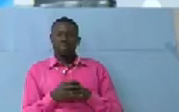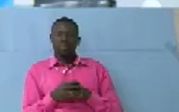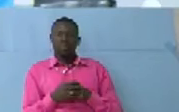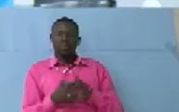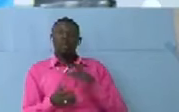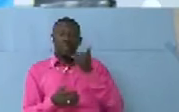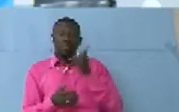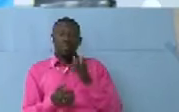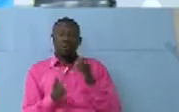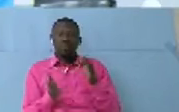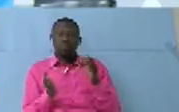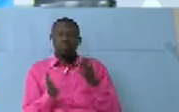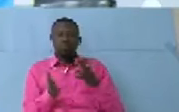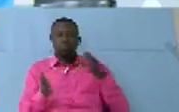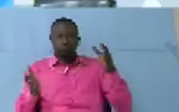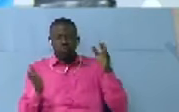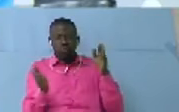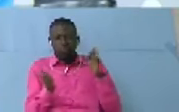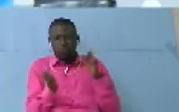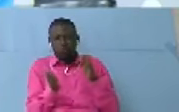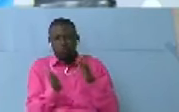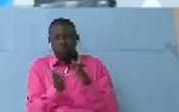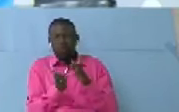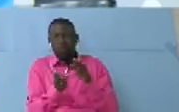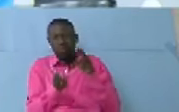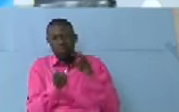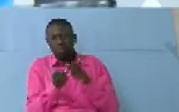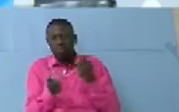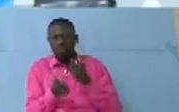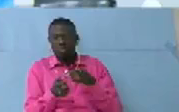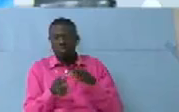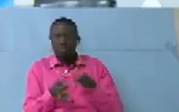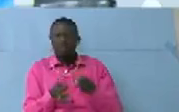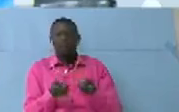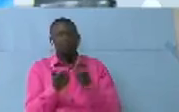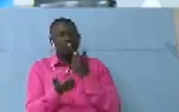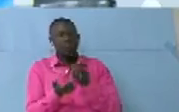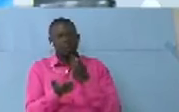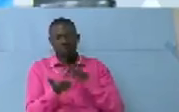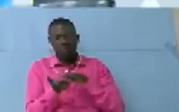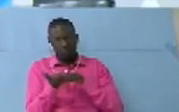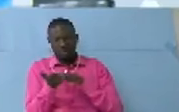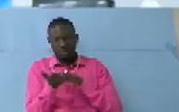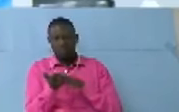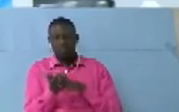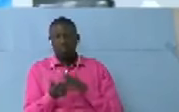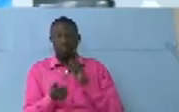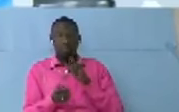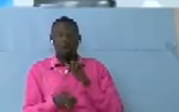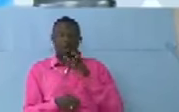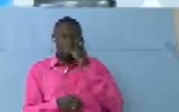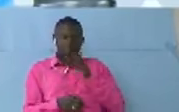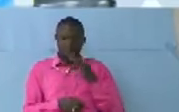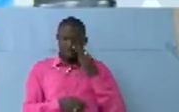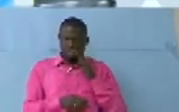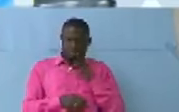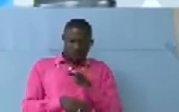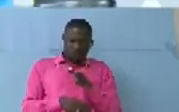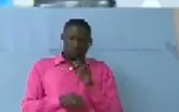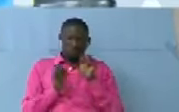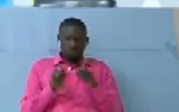Is it swollen now? Yes, but the swelling is subsiding because I am taking medication. But one can still see that it's swollen.